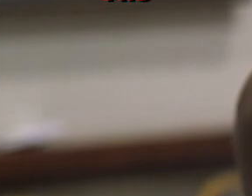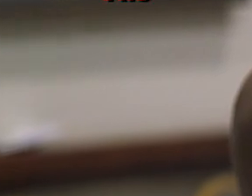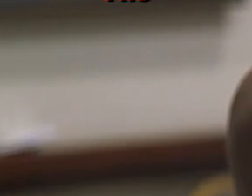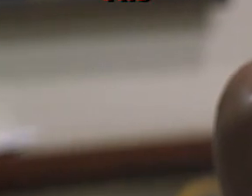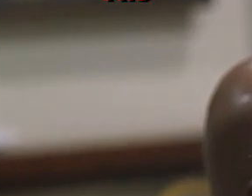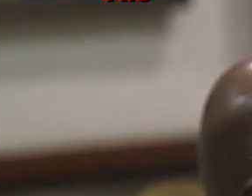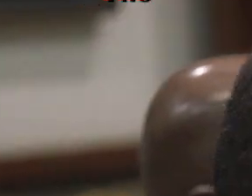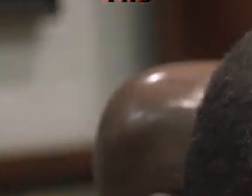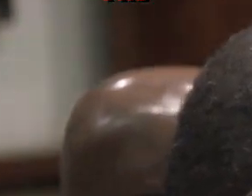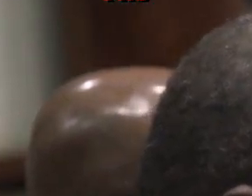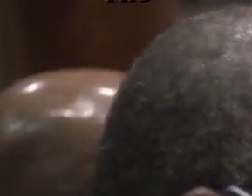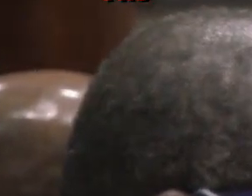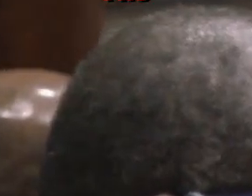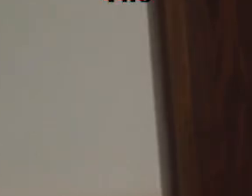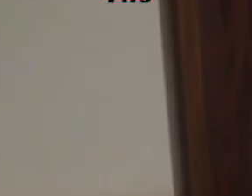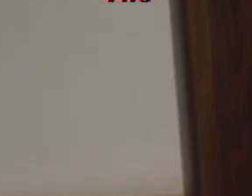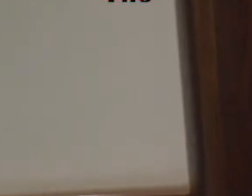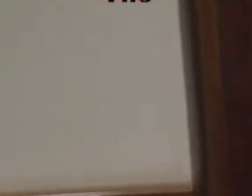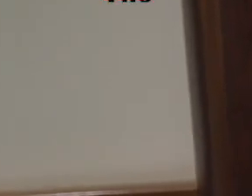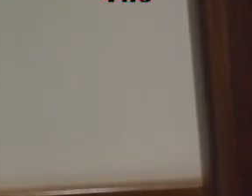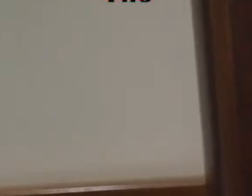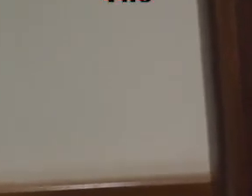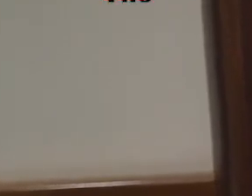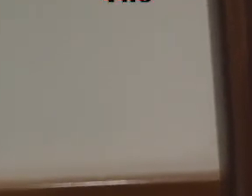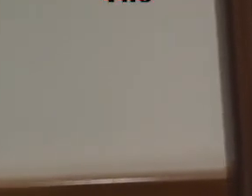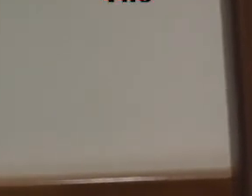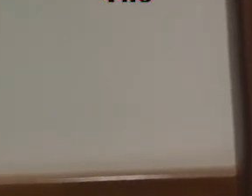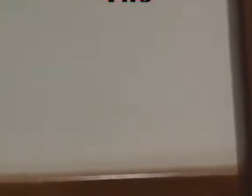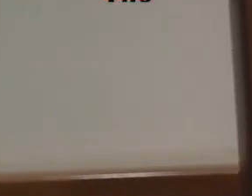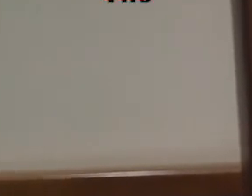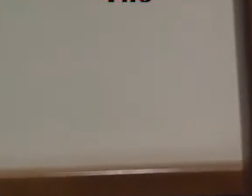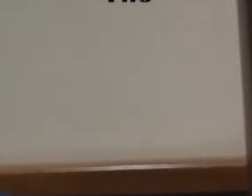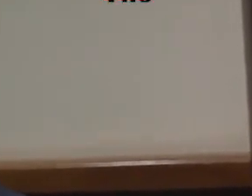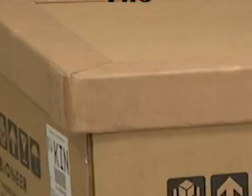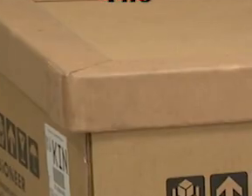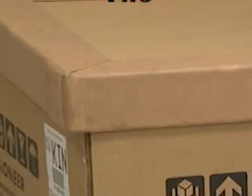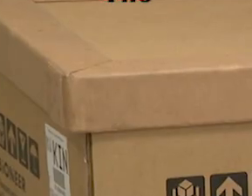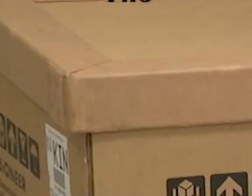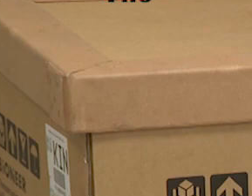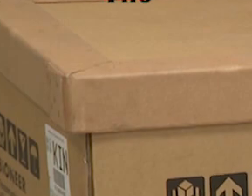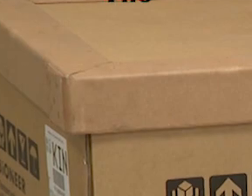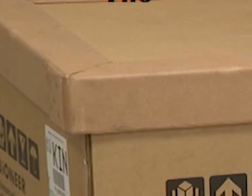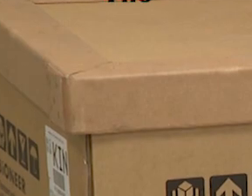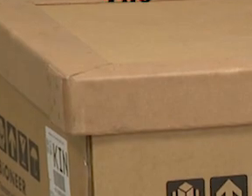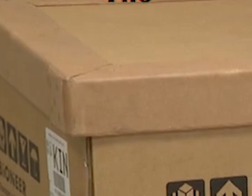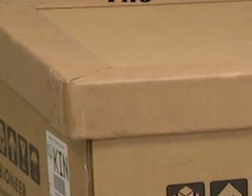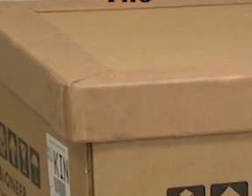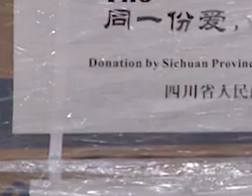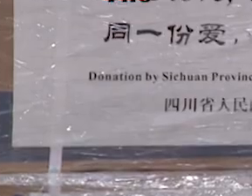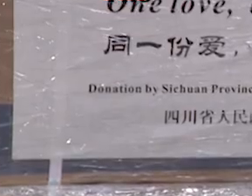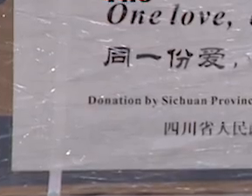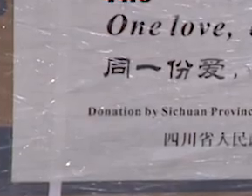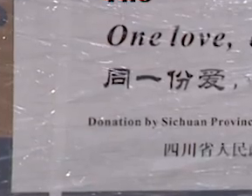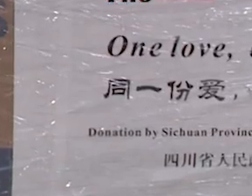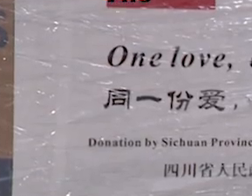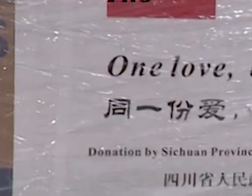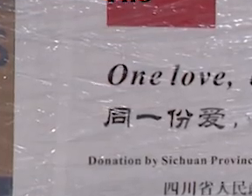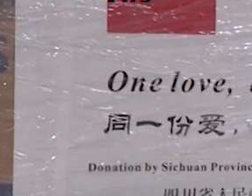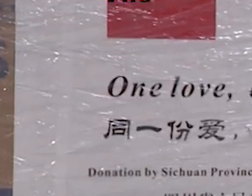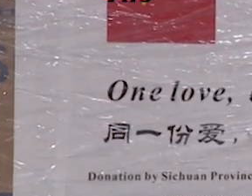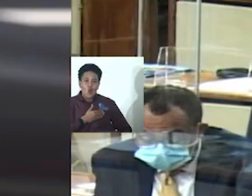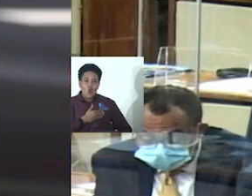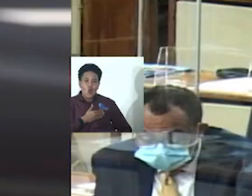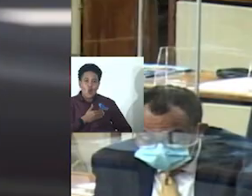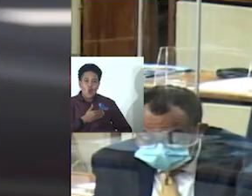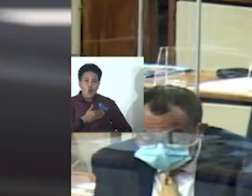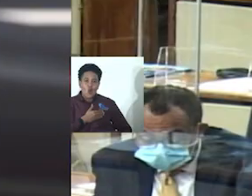by the government have provided the framework being used to manage the affairs of the country, especially the increased expenditures caused by